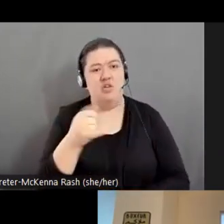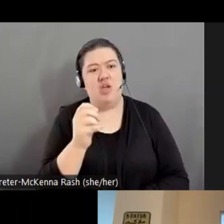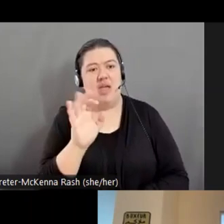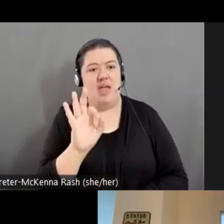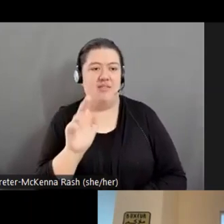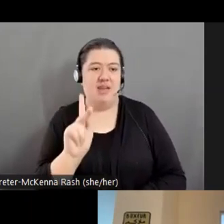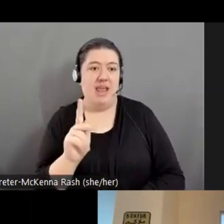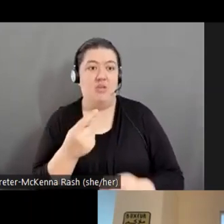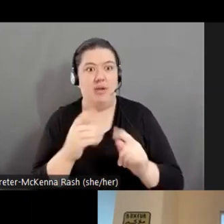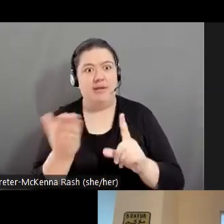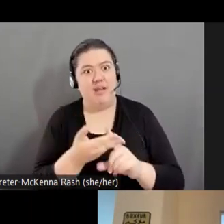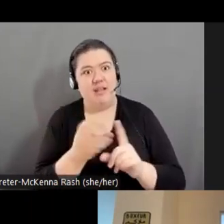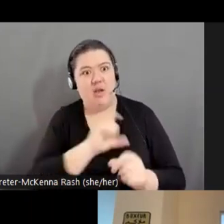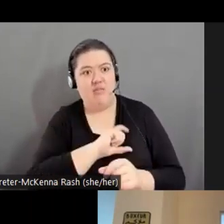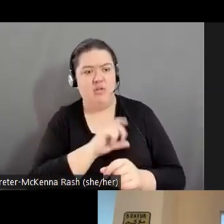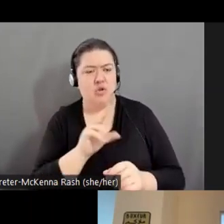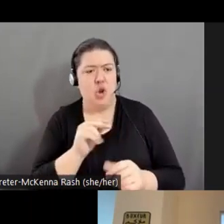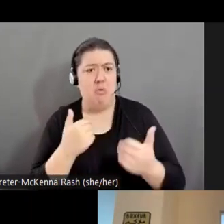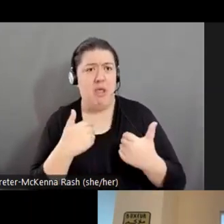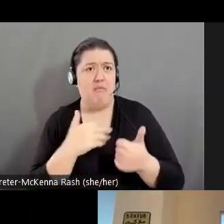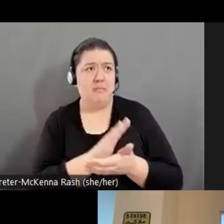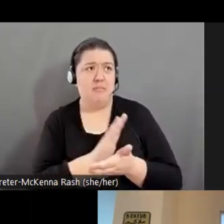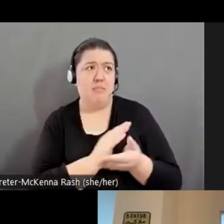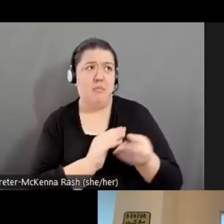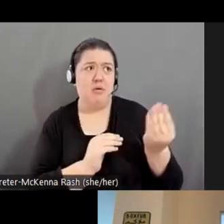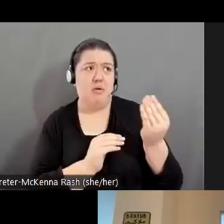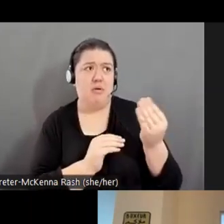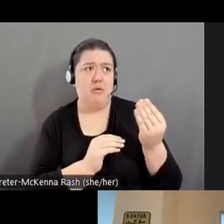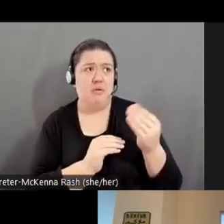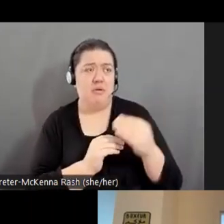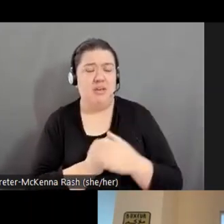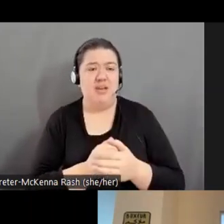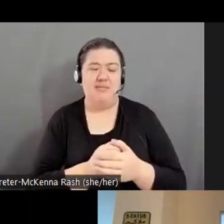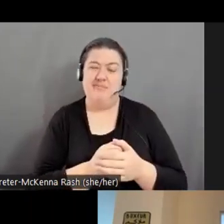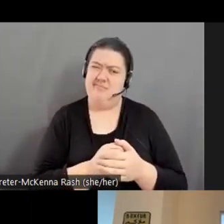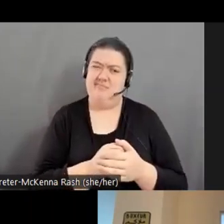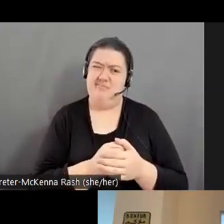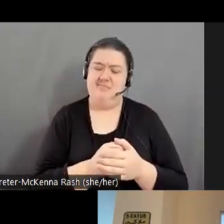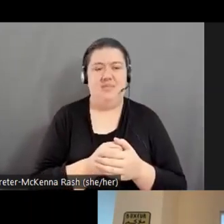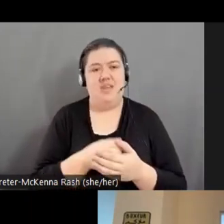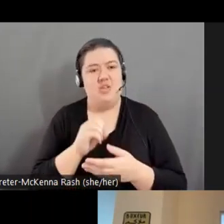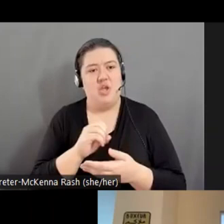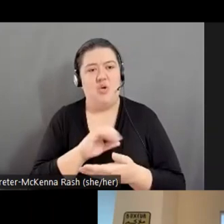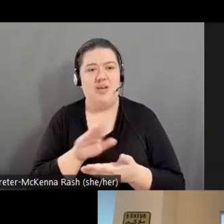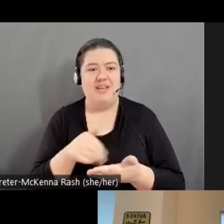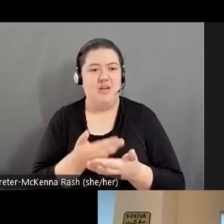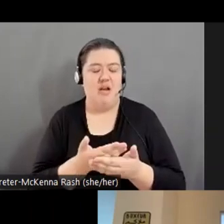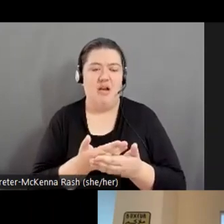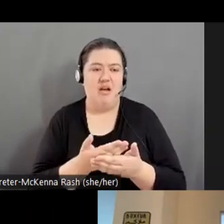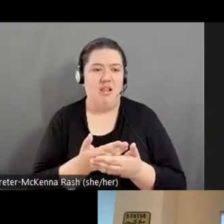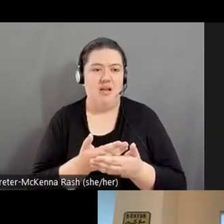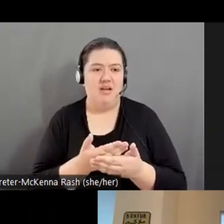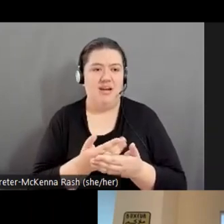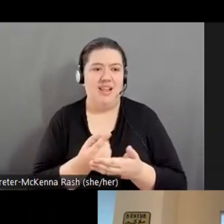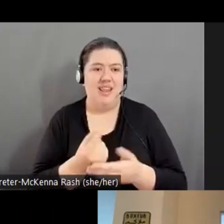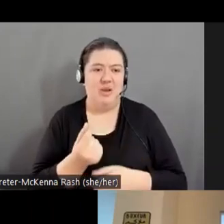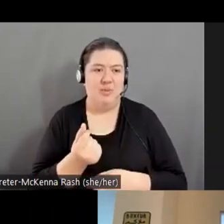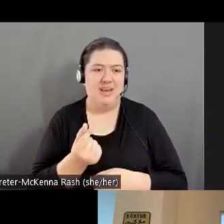convince an officer like, "No, I've got this little piece of paper that says I don't," you know. So it's all a little